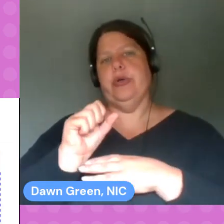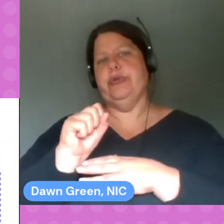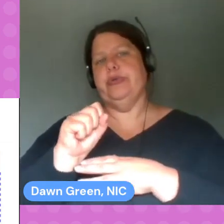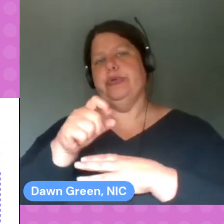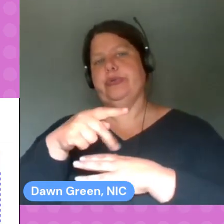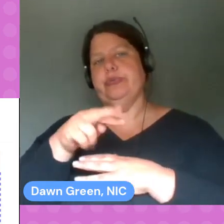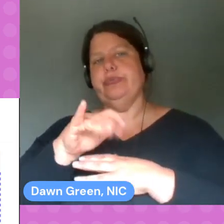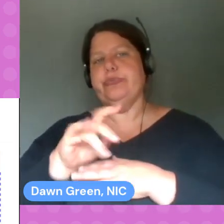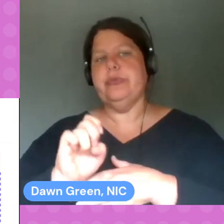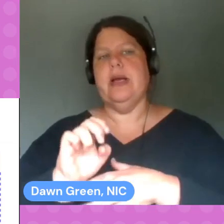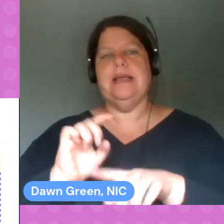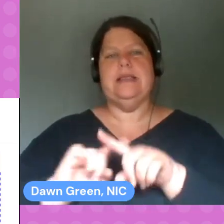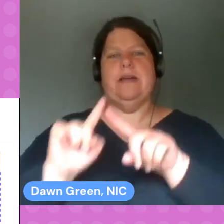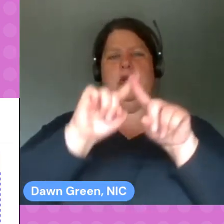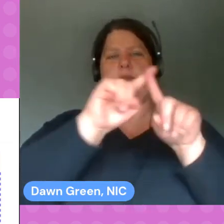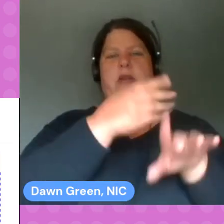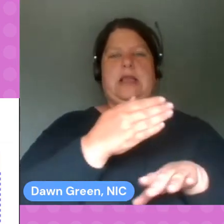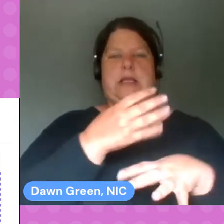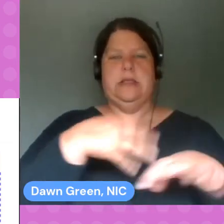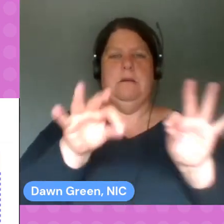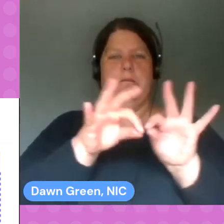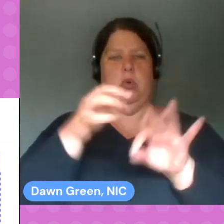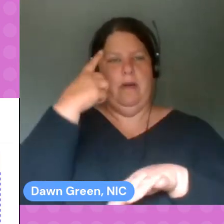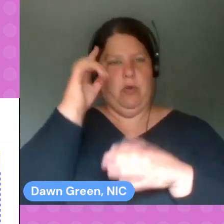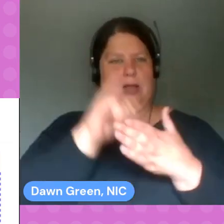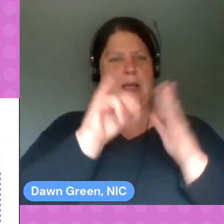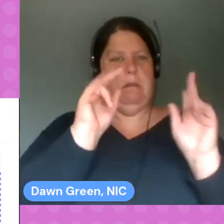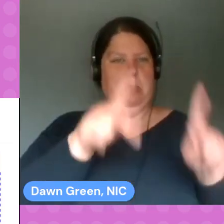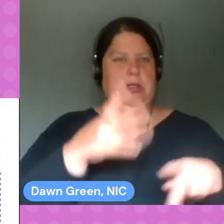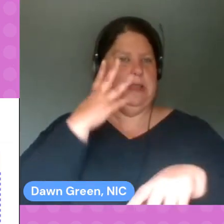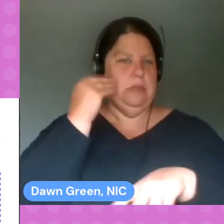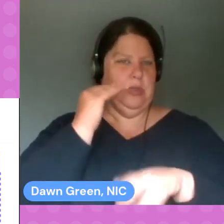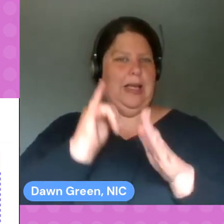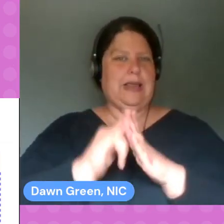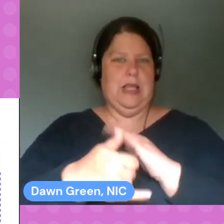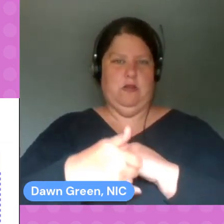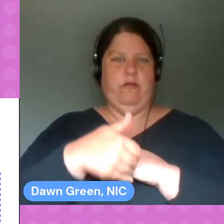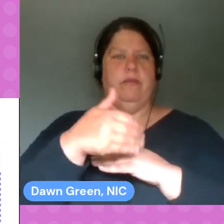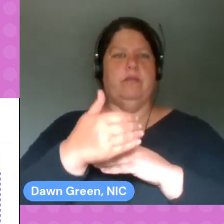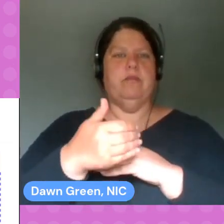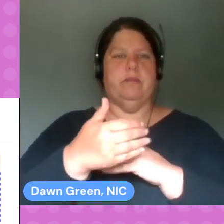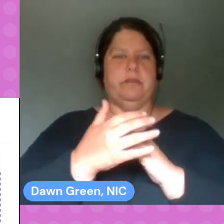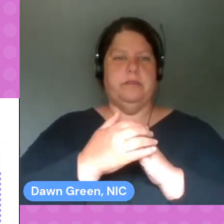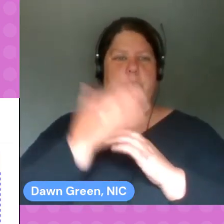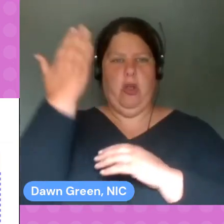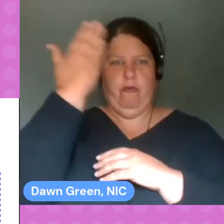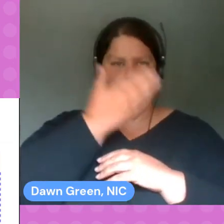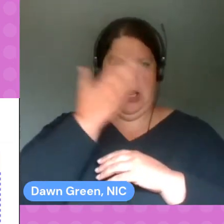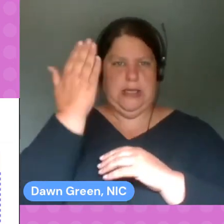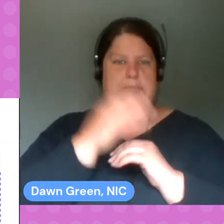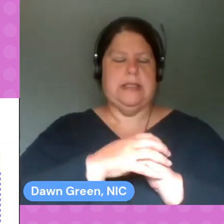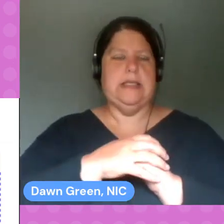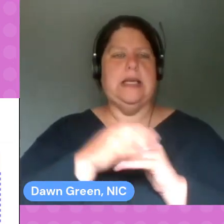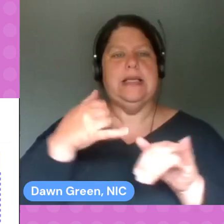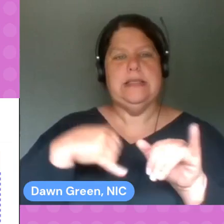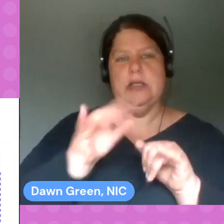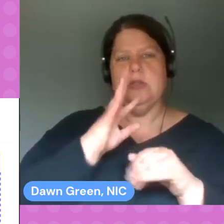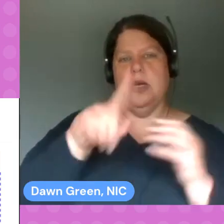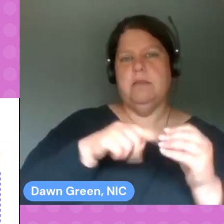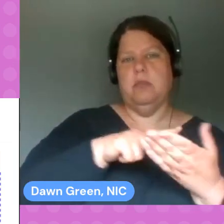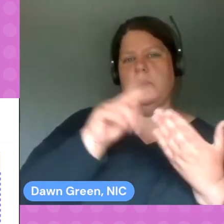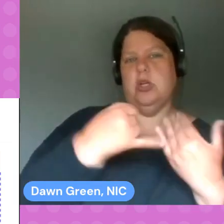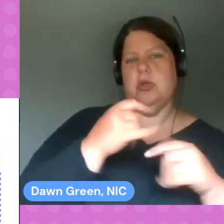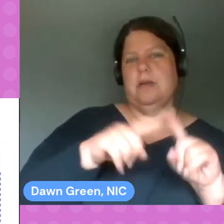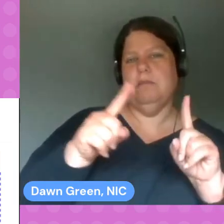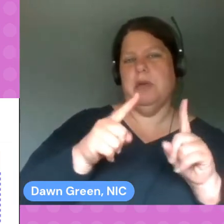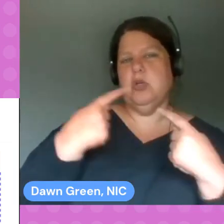things that are important to the Scratch experience. That's front and center. We're still talking about a Scratch project here, but we're talking about different ways